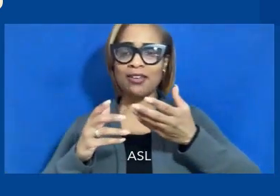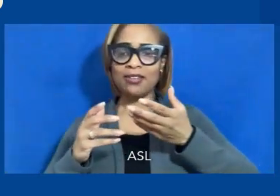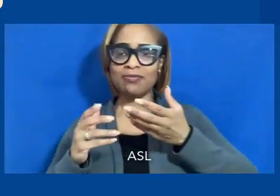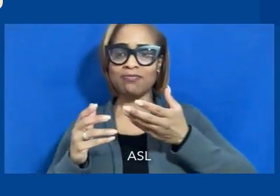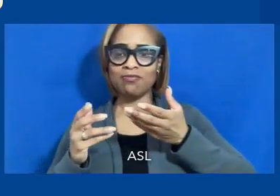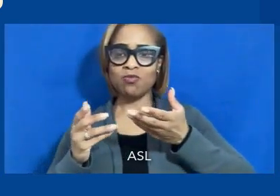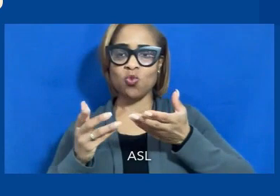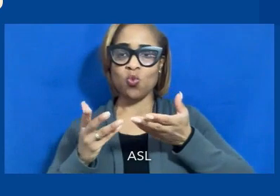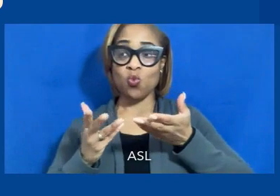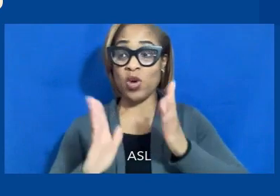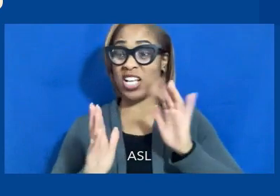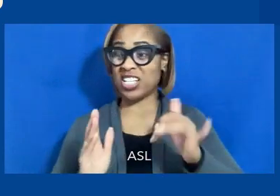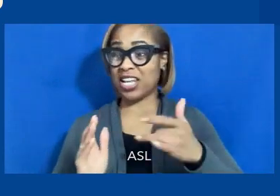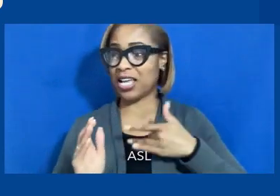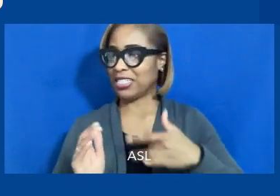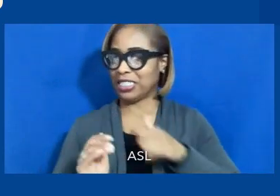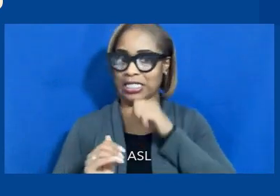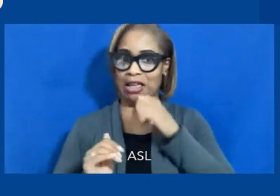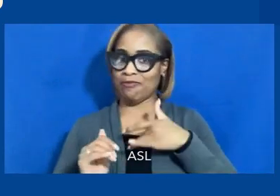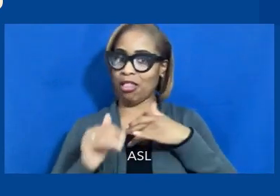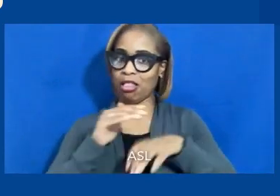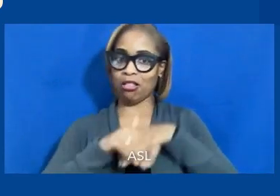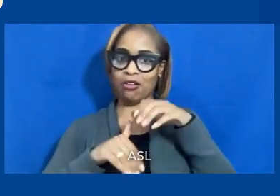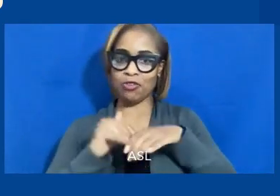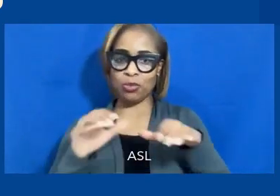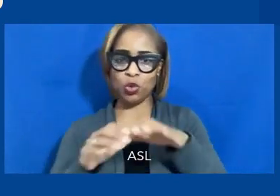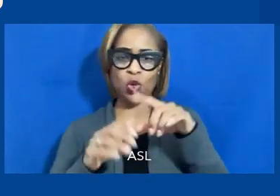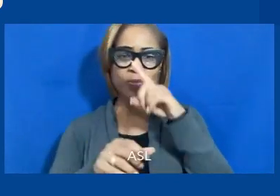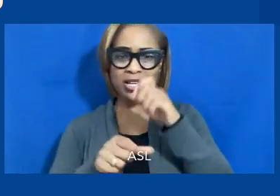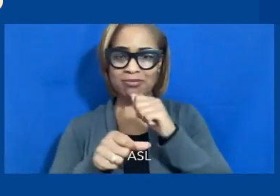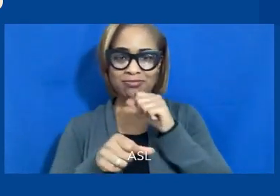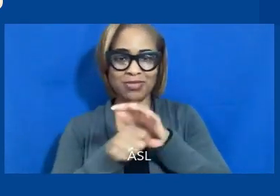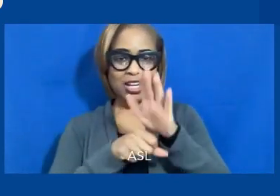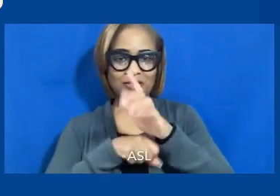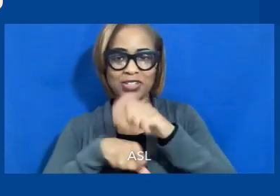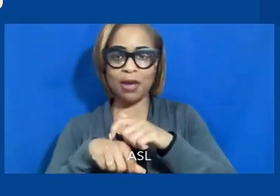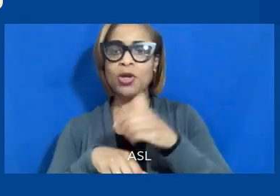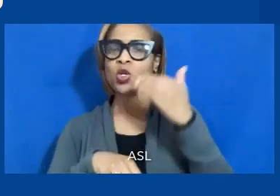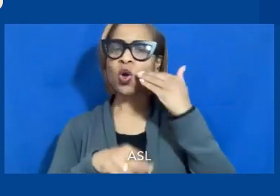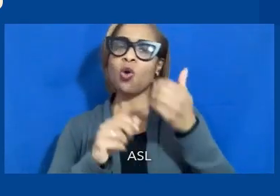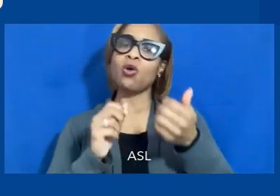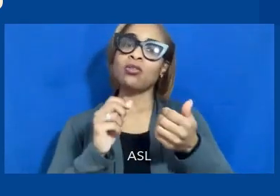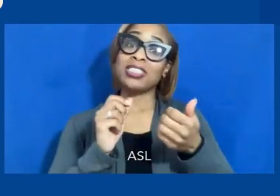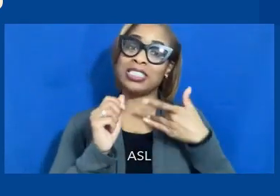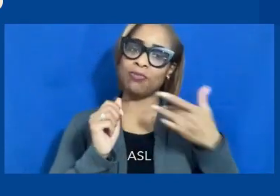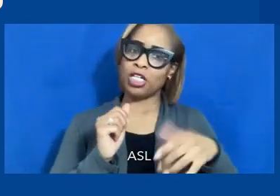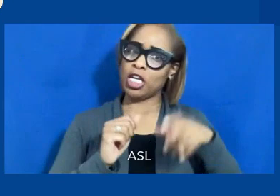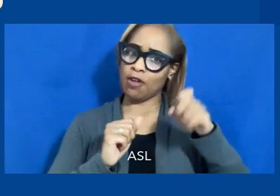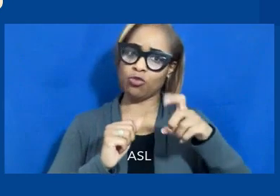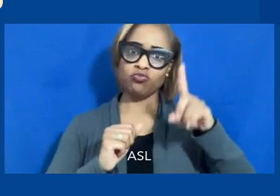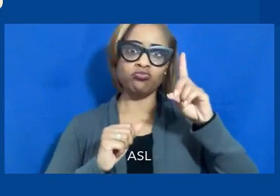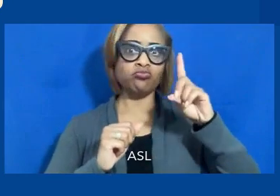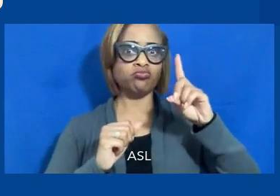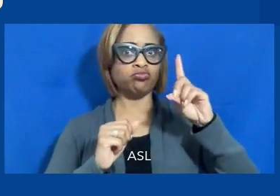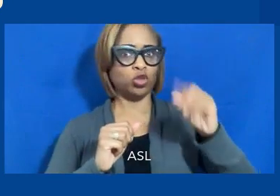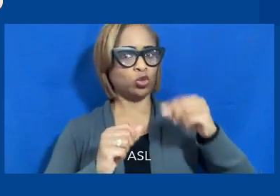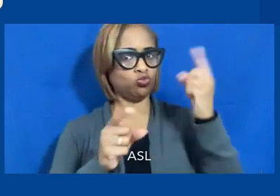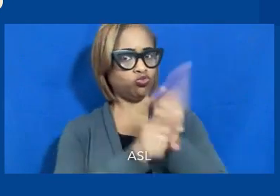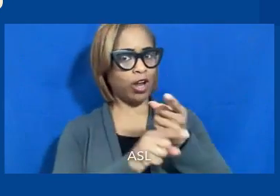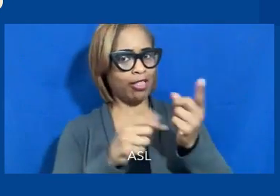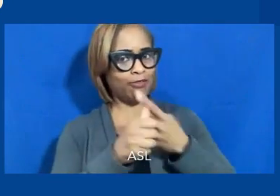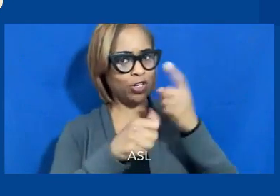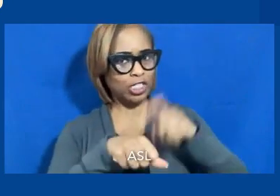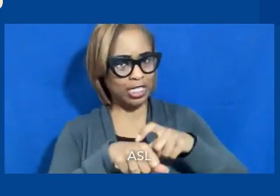daring enough to do because of lack of time. You know, normally you sort of have to get it right the first time, and you design an interview and